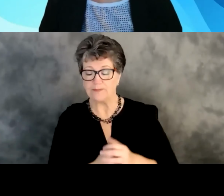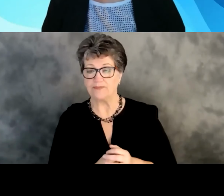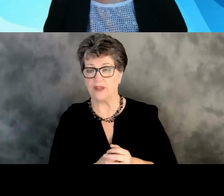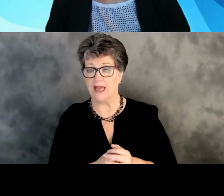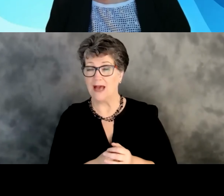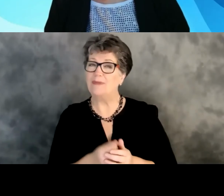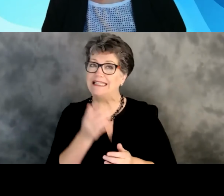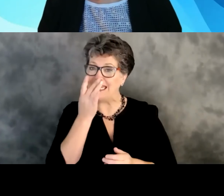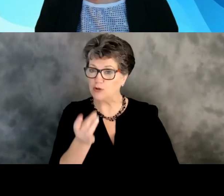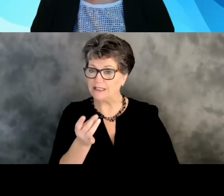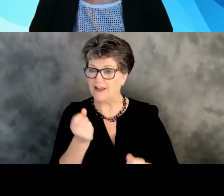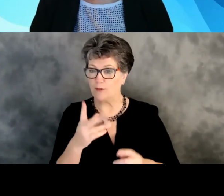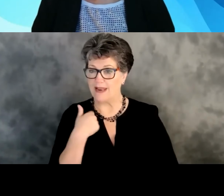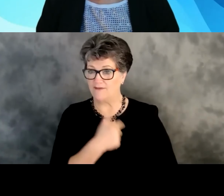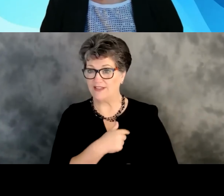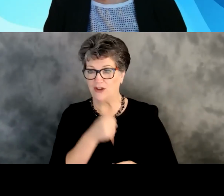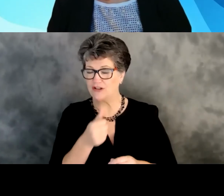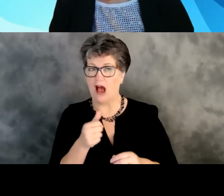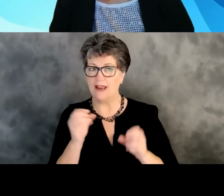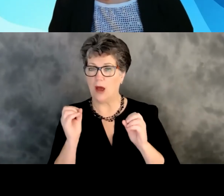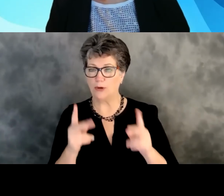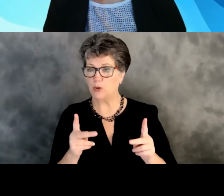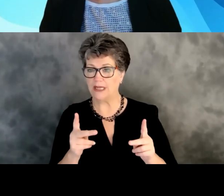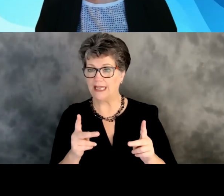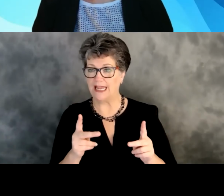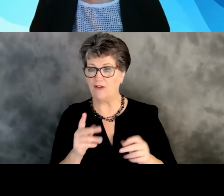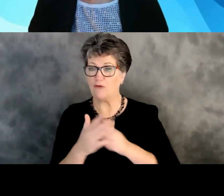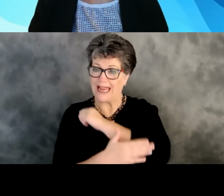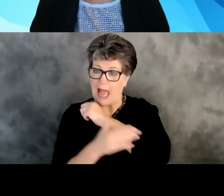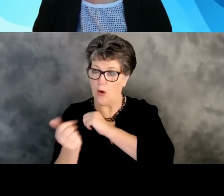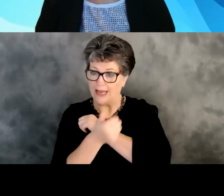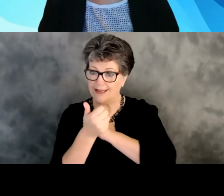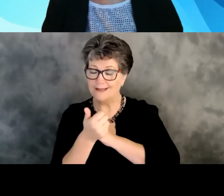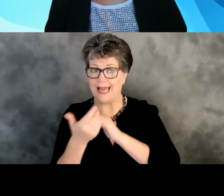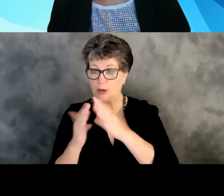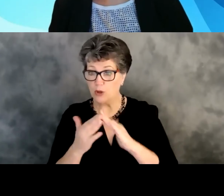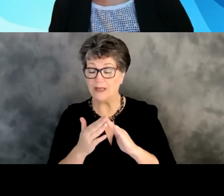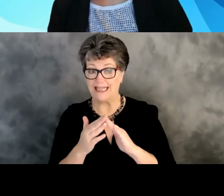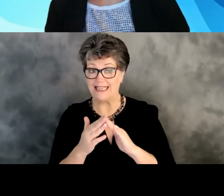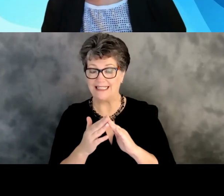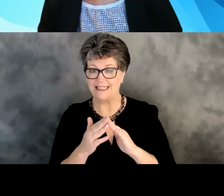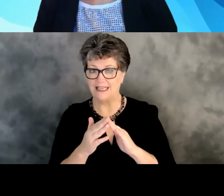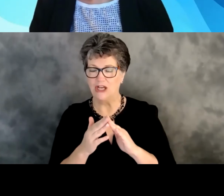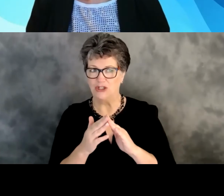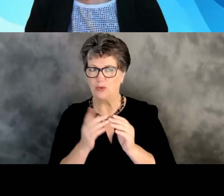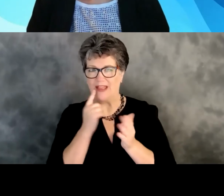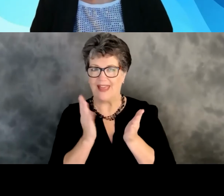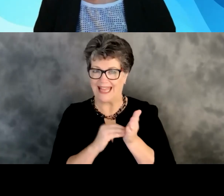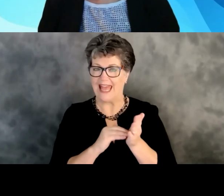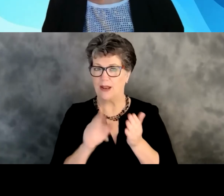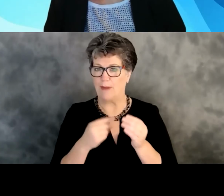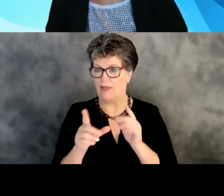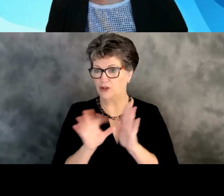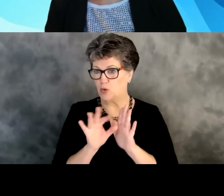it's interesting to many of us that there's not an opportunity for counties and communities to revisit the choices they made in the beginning. As